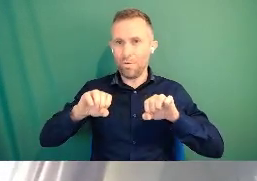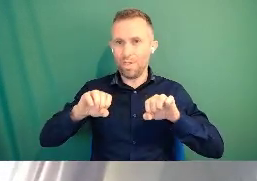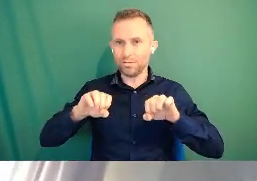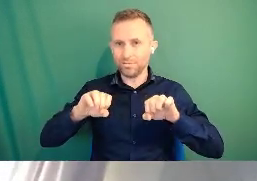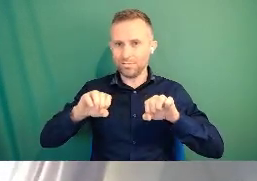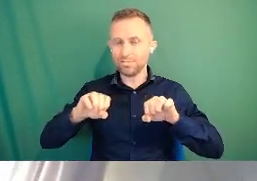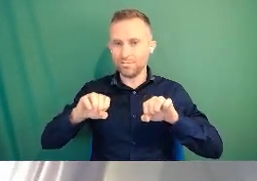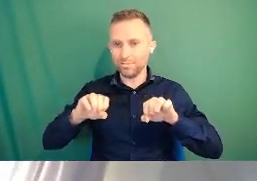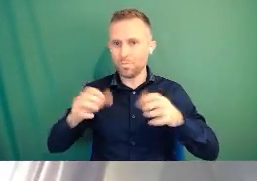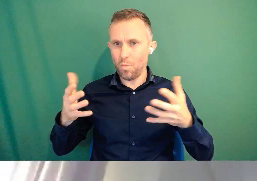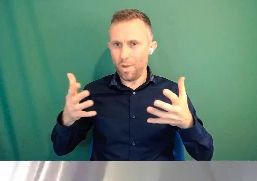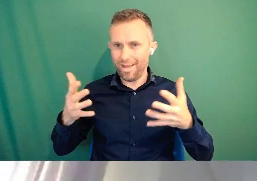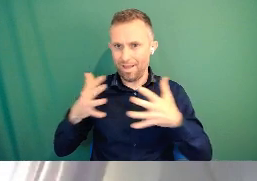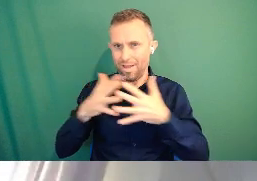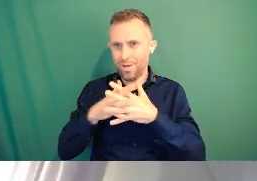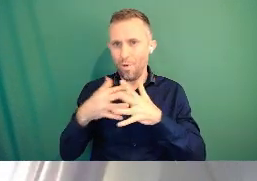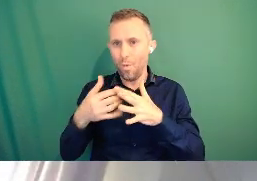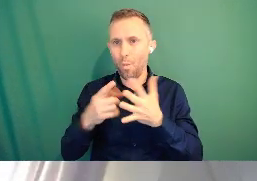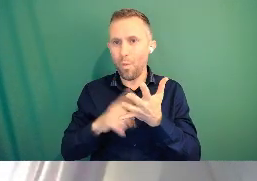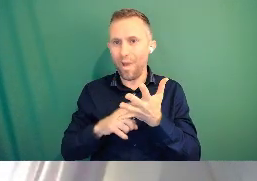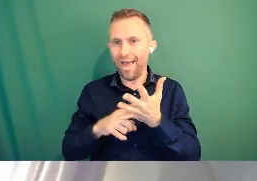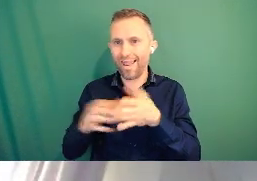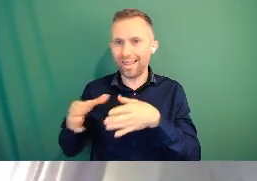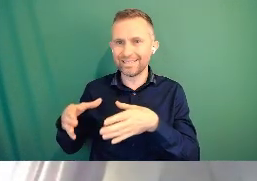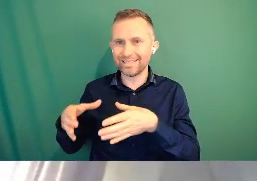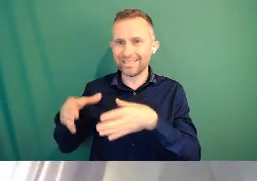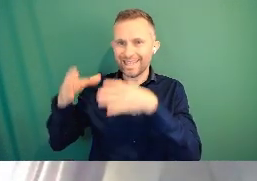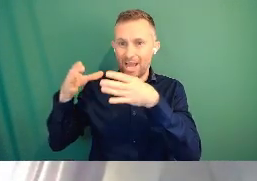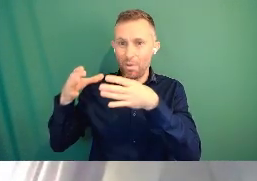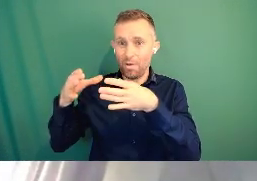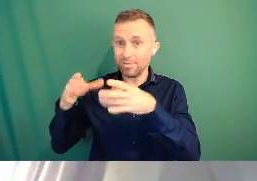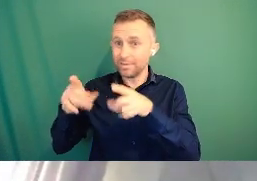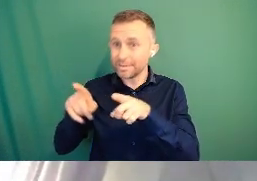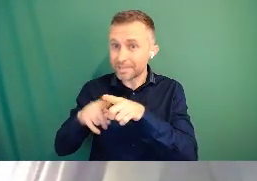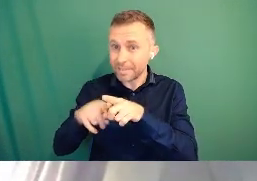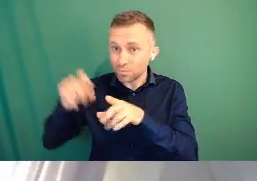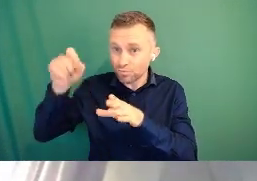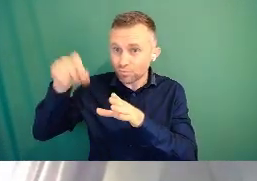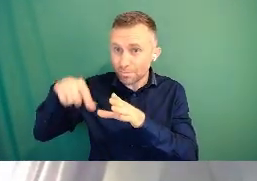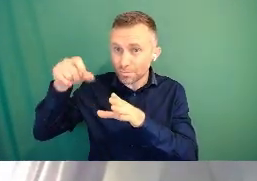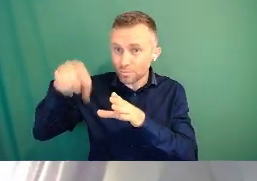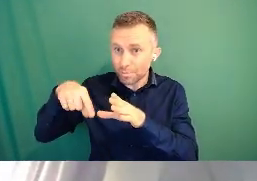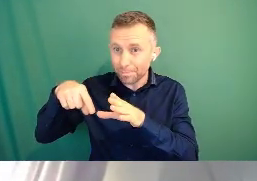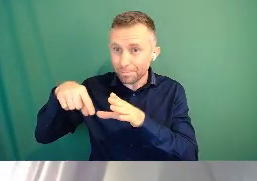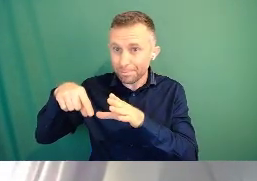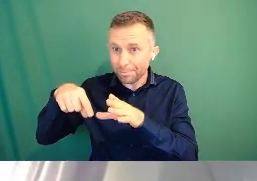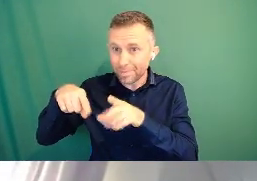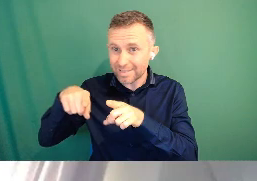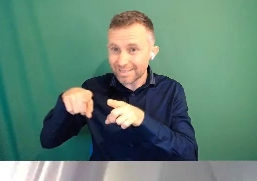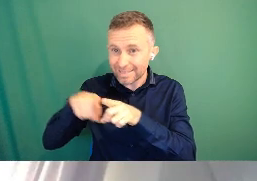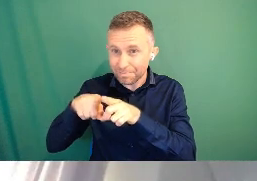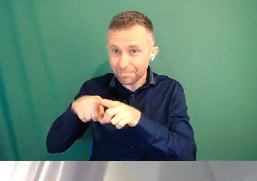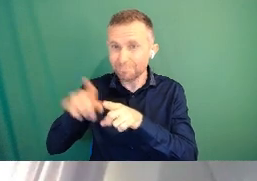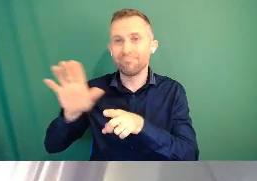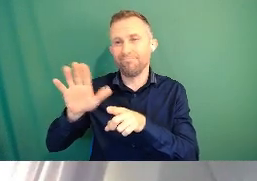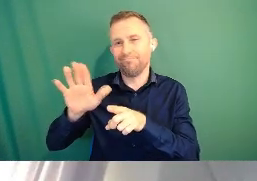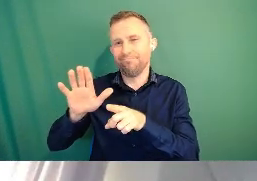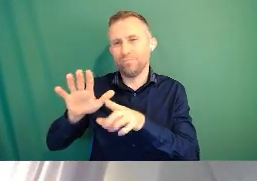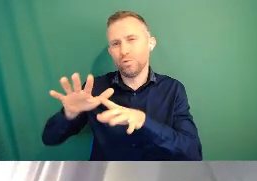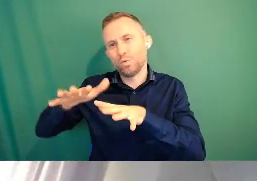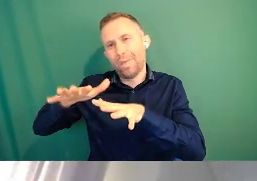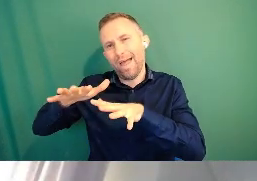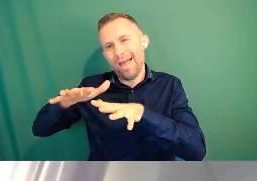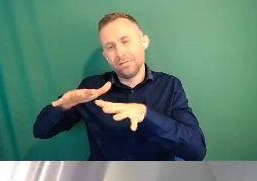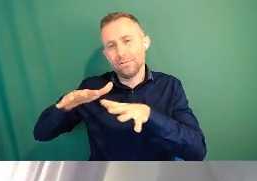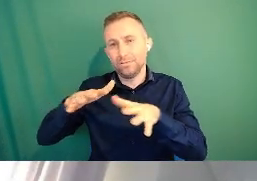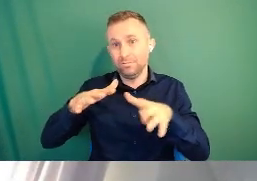the well tower this time, because we've noticed water ingress in there. It's not quite as much of an issue as it was in the